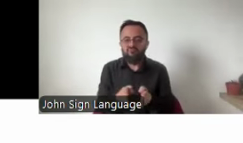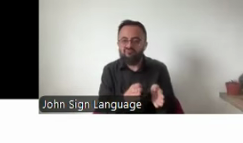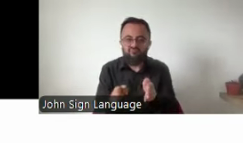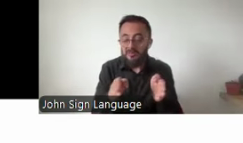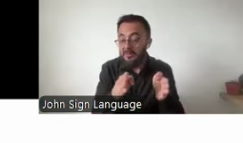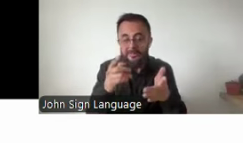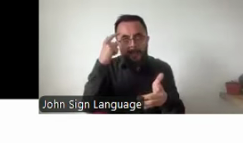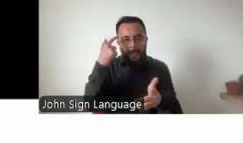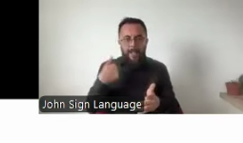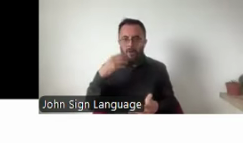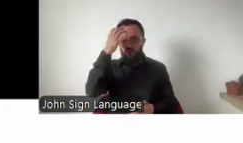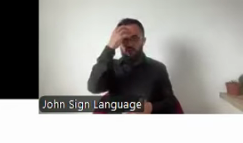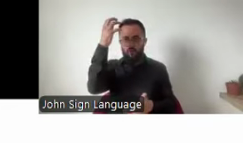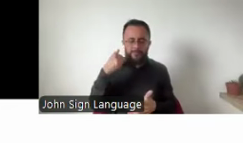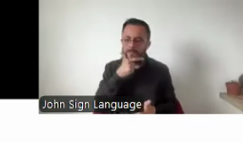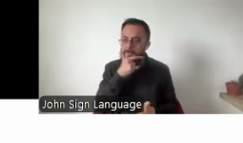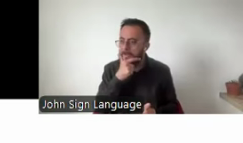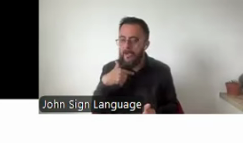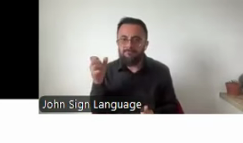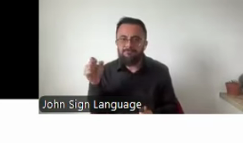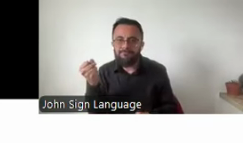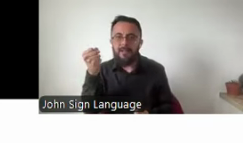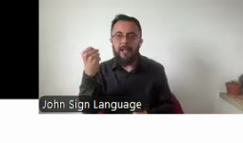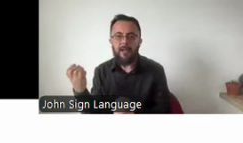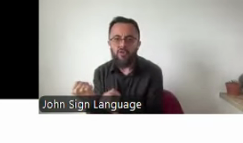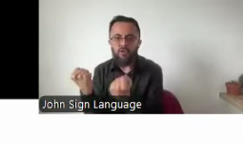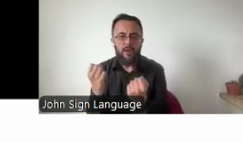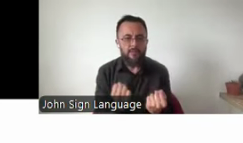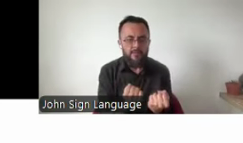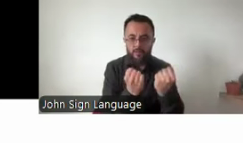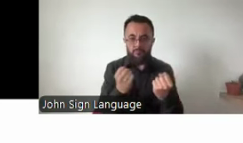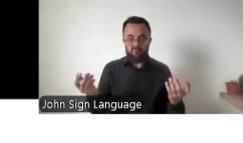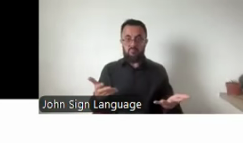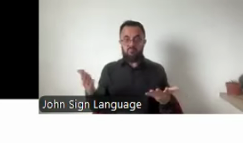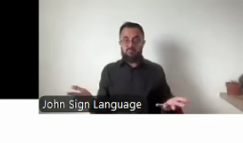inclusion in their health system.